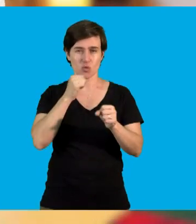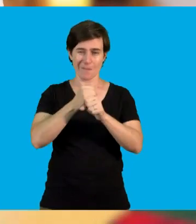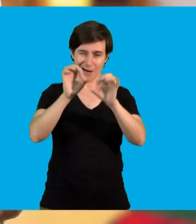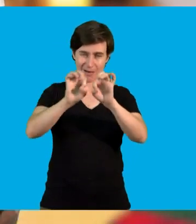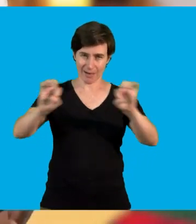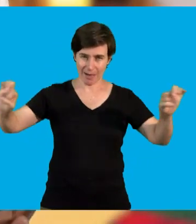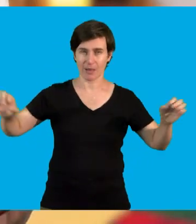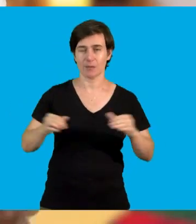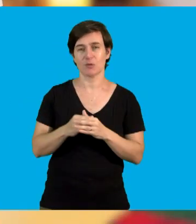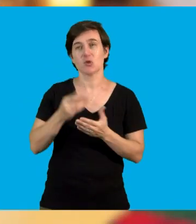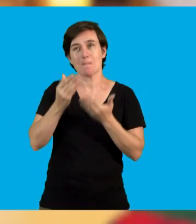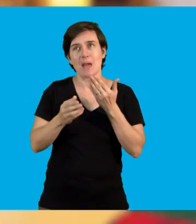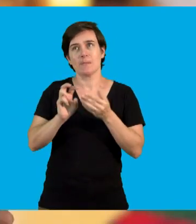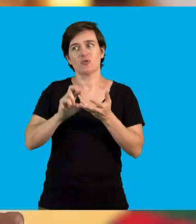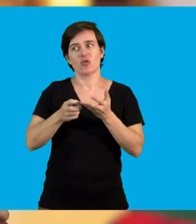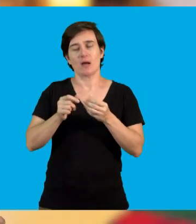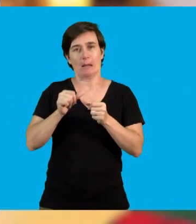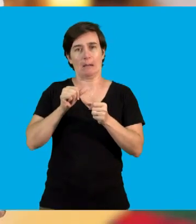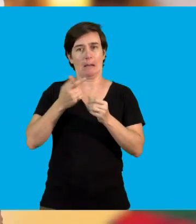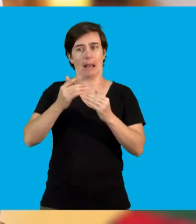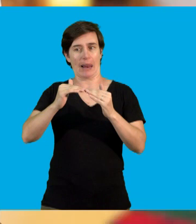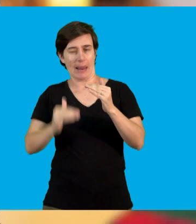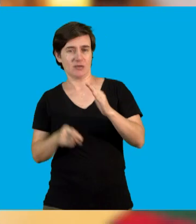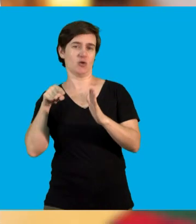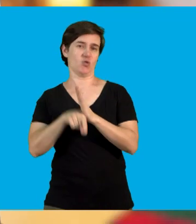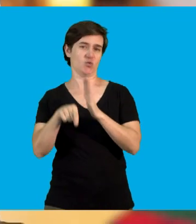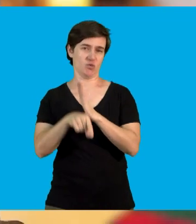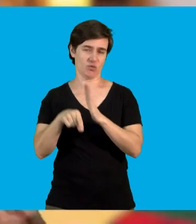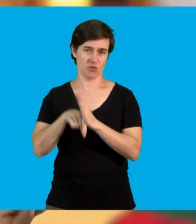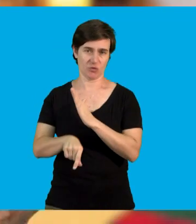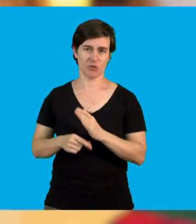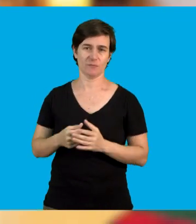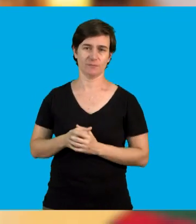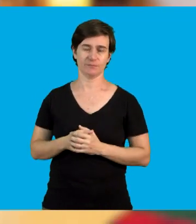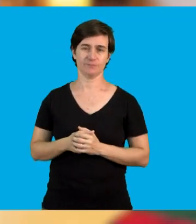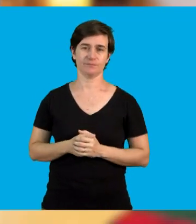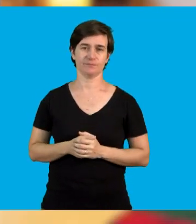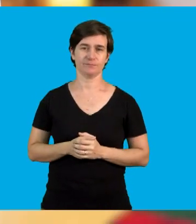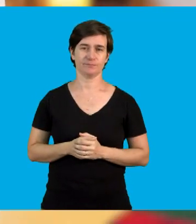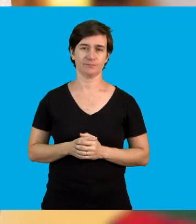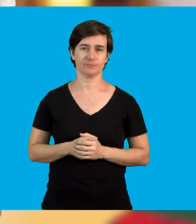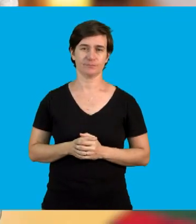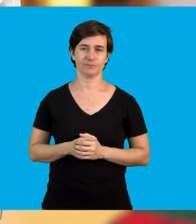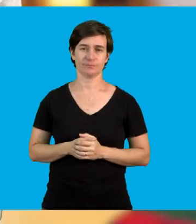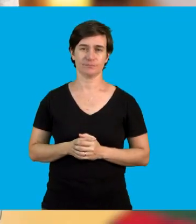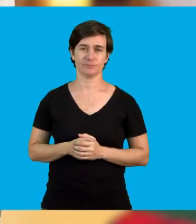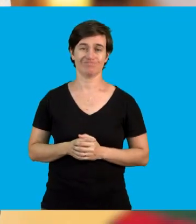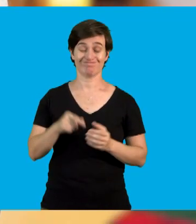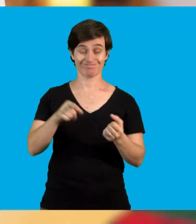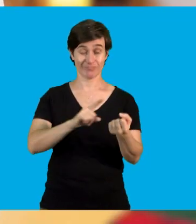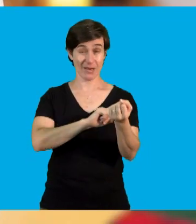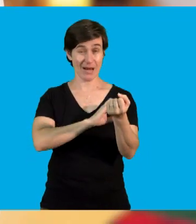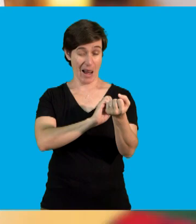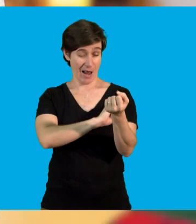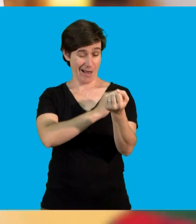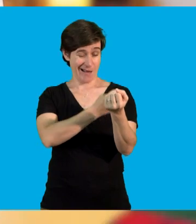least or at most 15% of the energy that we are going to be producing from the power stations. So due to the energy